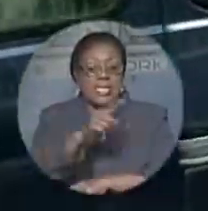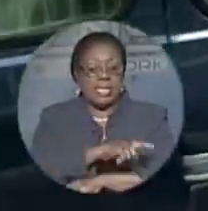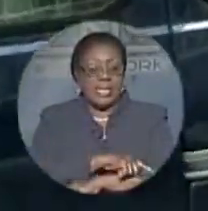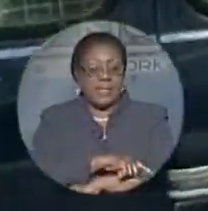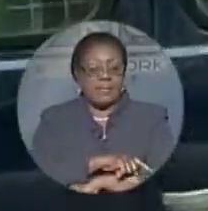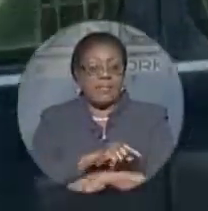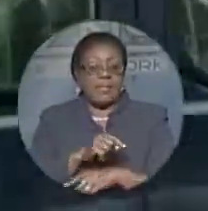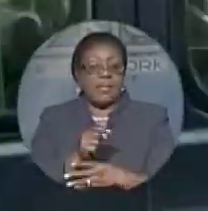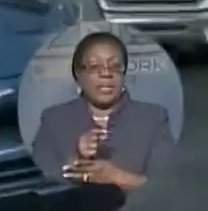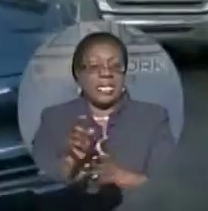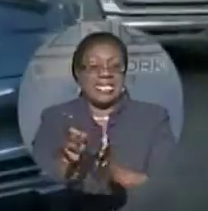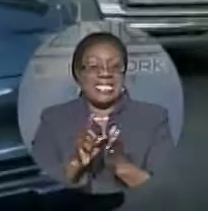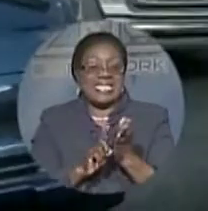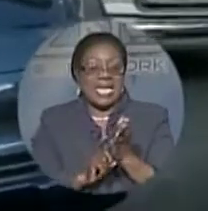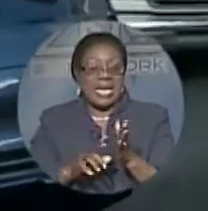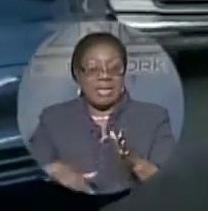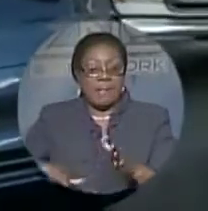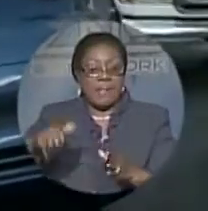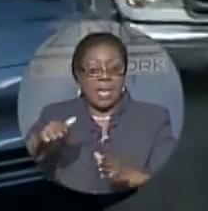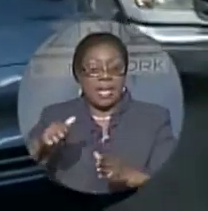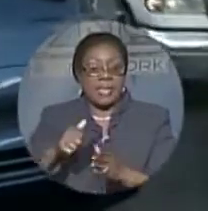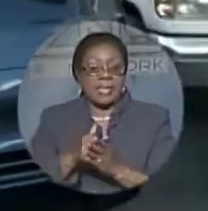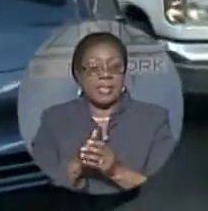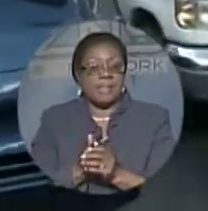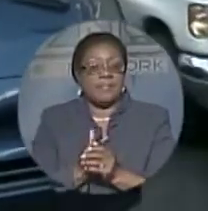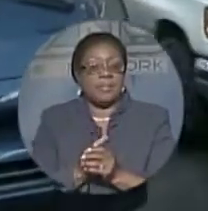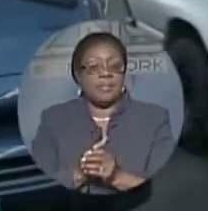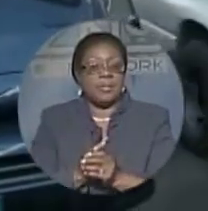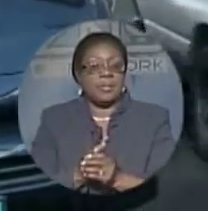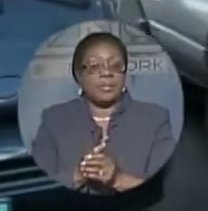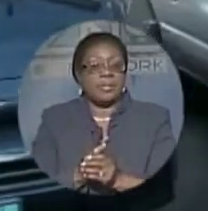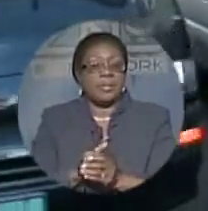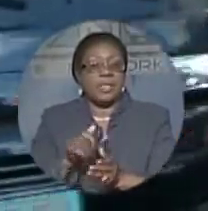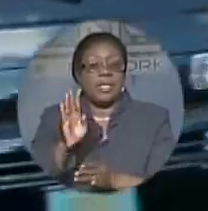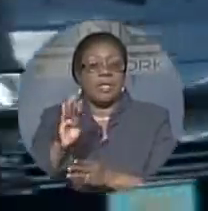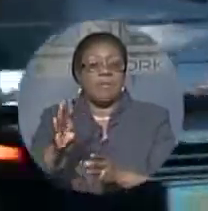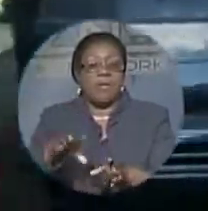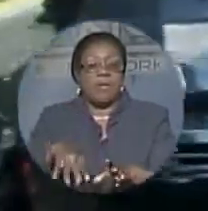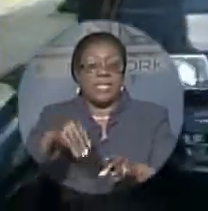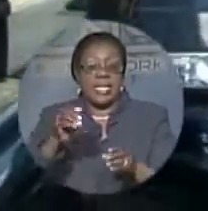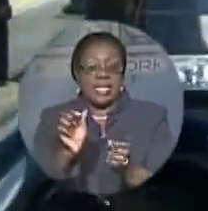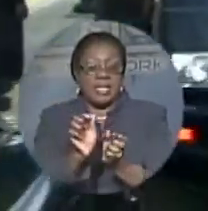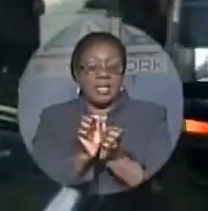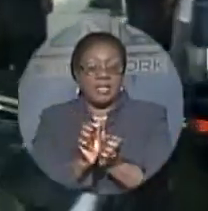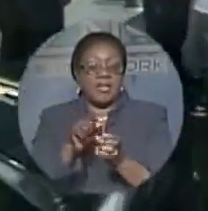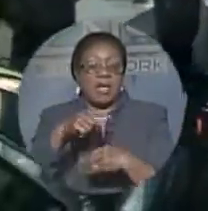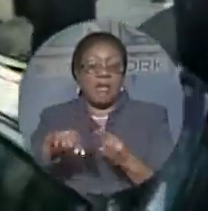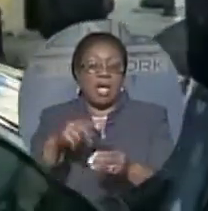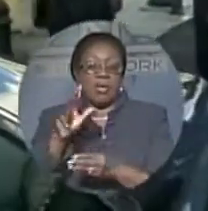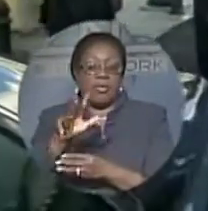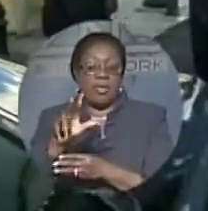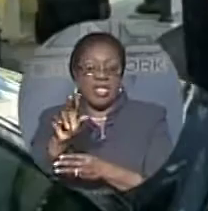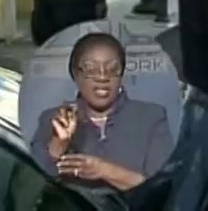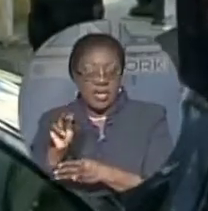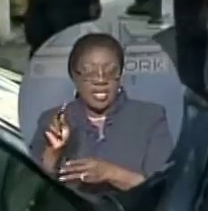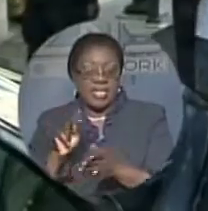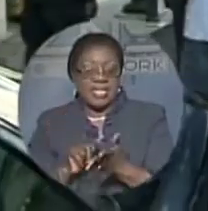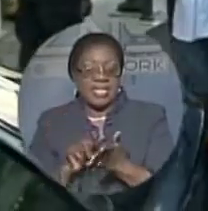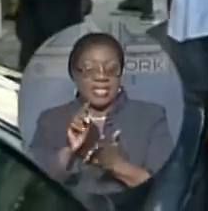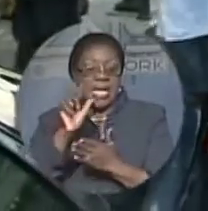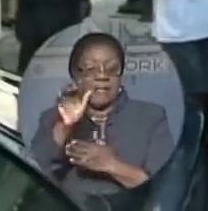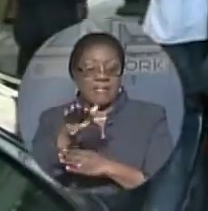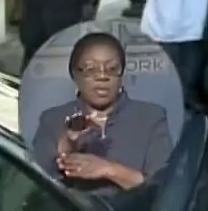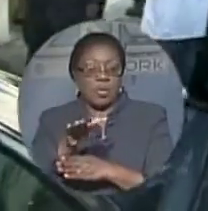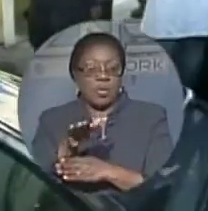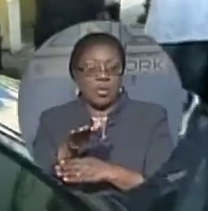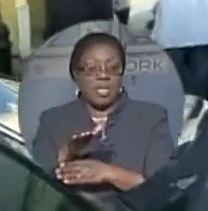into their van before arresting the four people. Now, the four were taken into custody around 3:30 this afternoon. Officials have been working